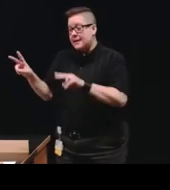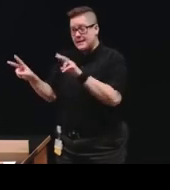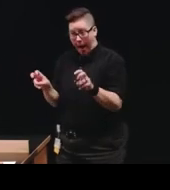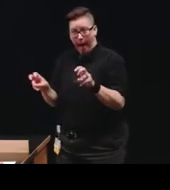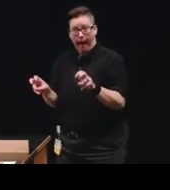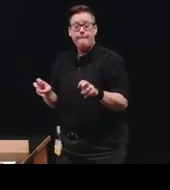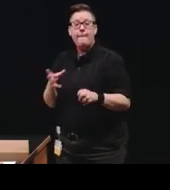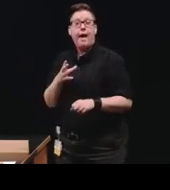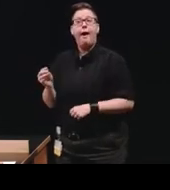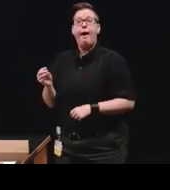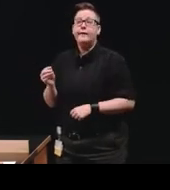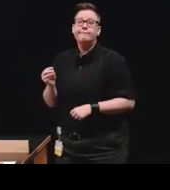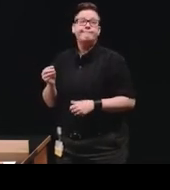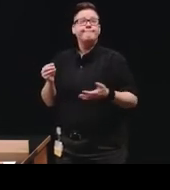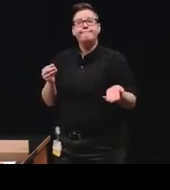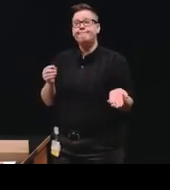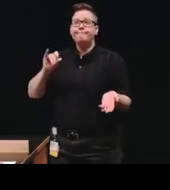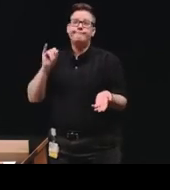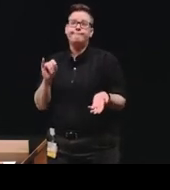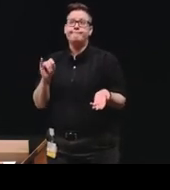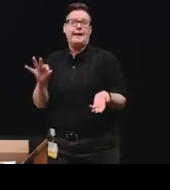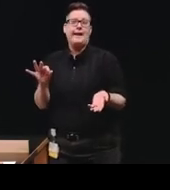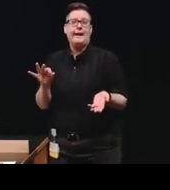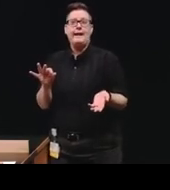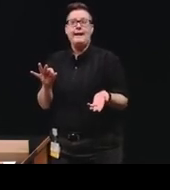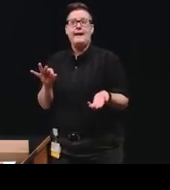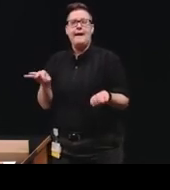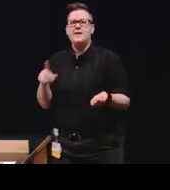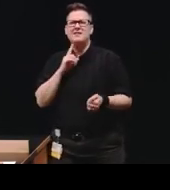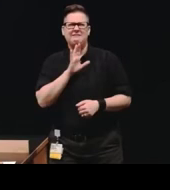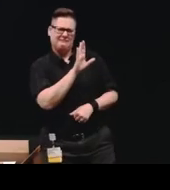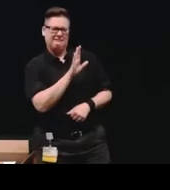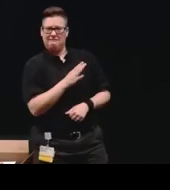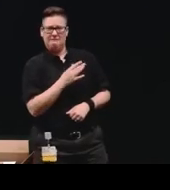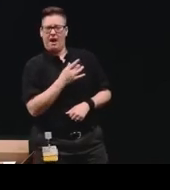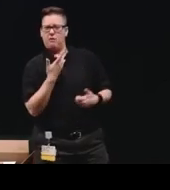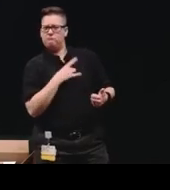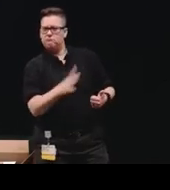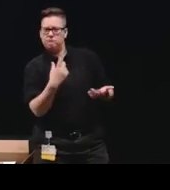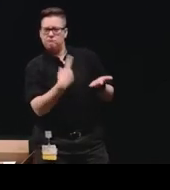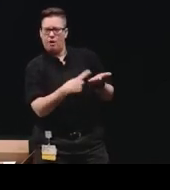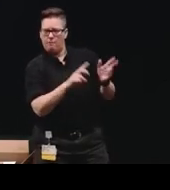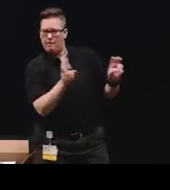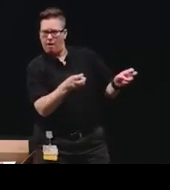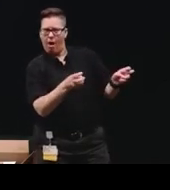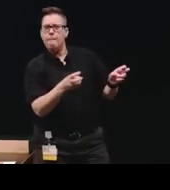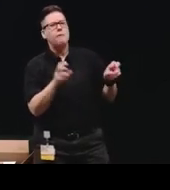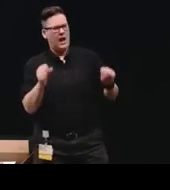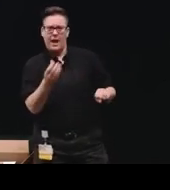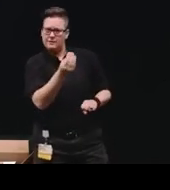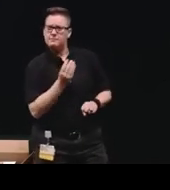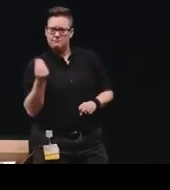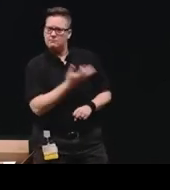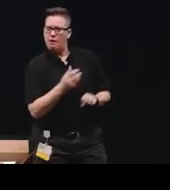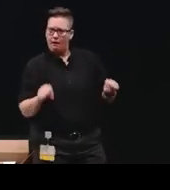And if there's an opportunity to raise a red flag or express concerns about where we're going next, then we can transparently talk about